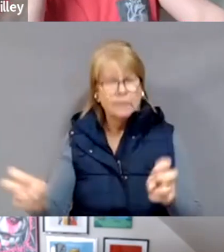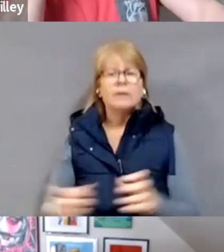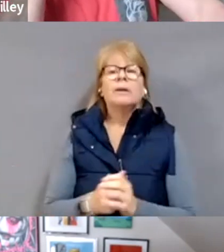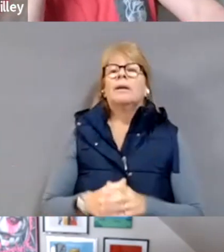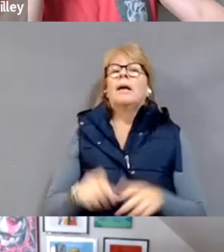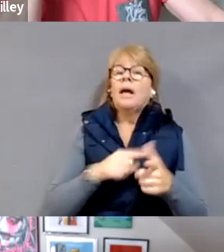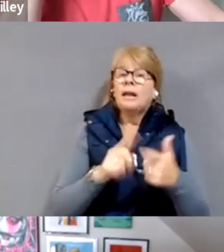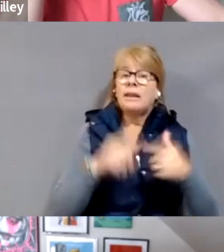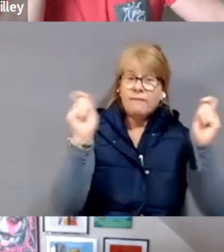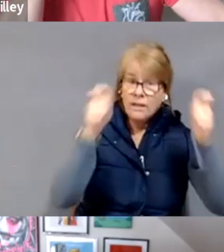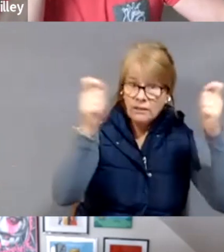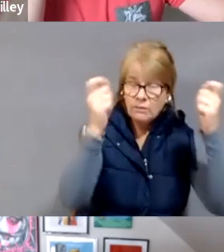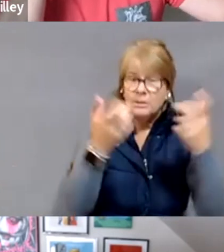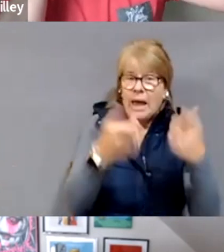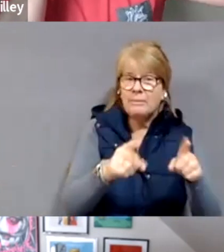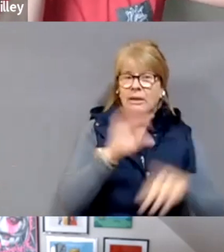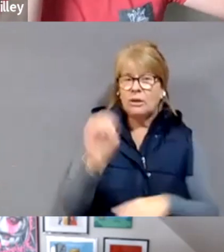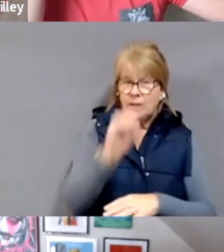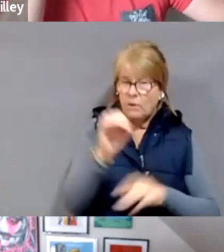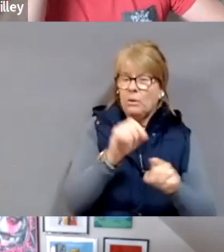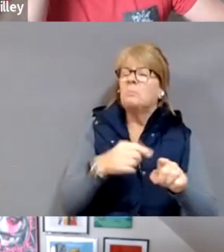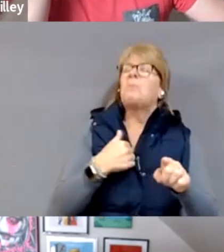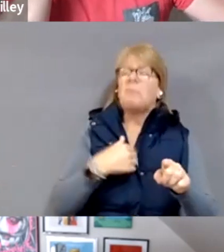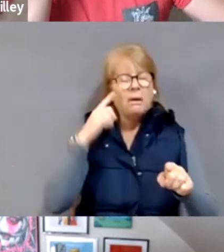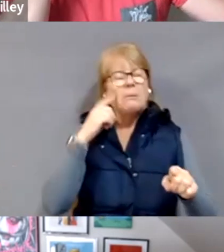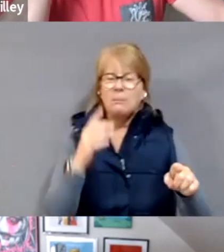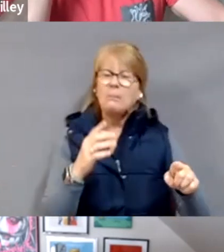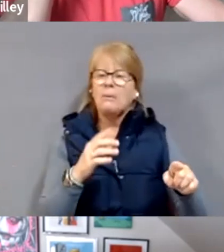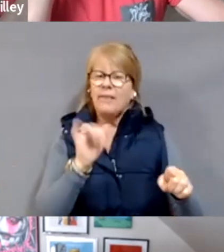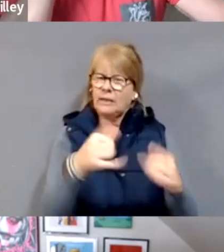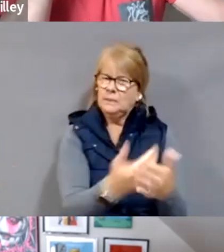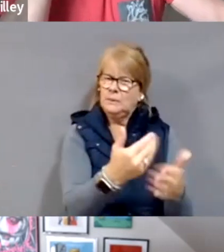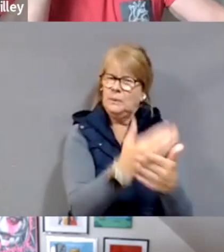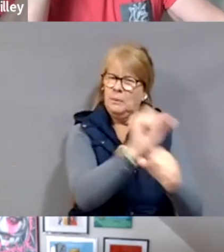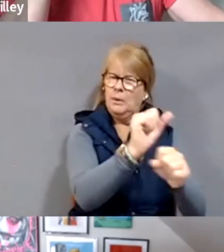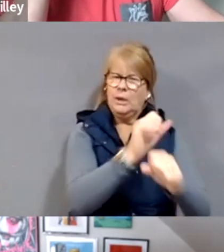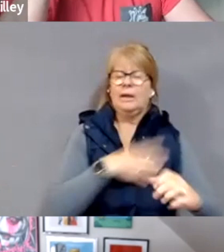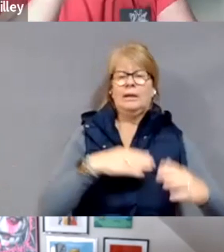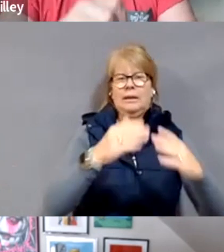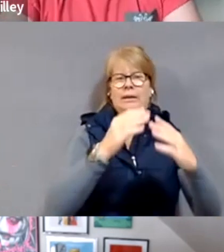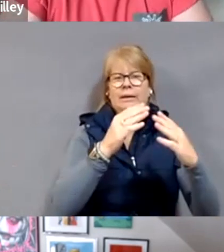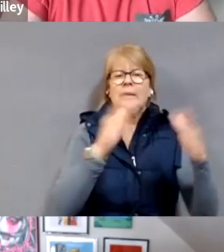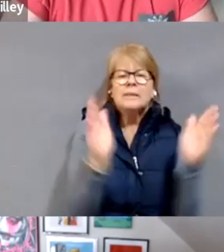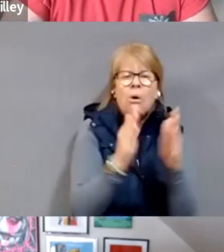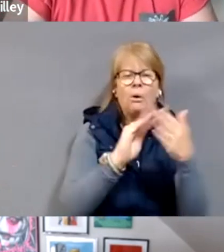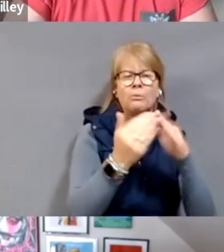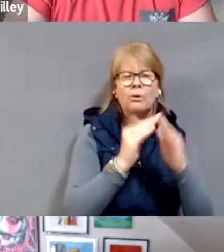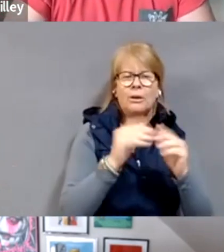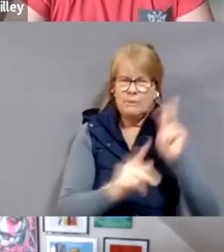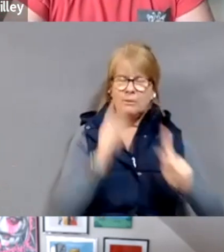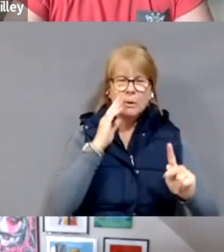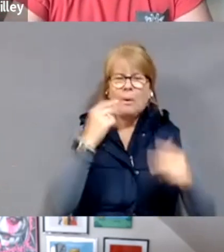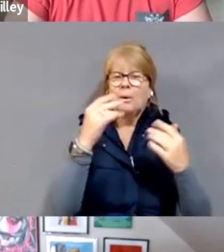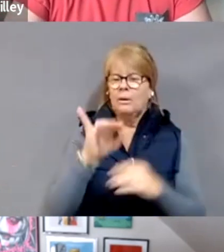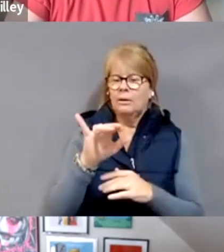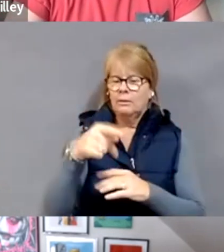Festival was happening, and someone said, you should take a look at that because it's new works in a rural community, and everybody knows these playwrights. And